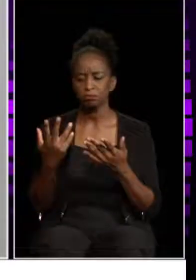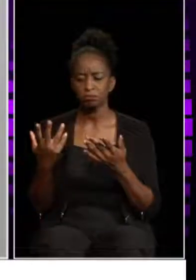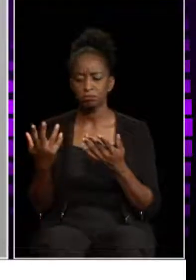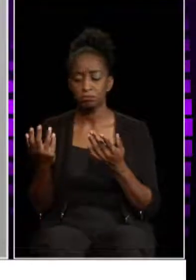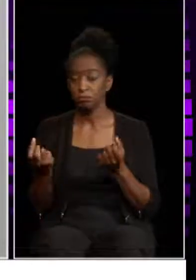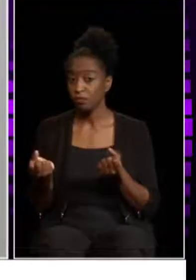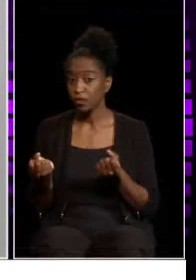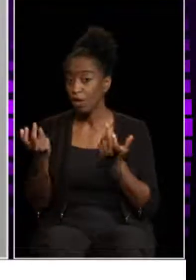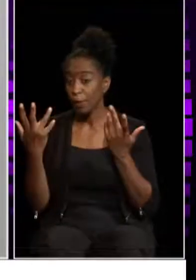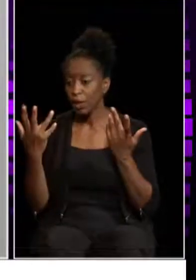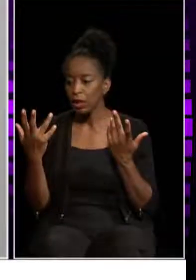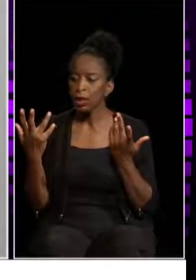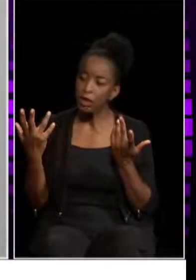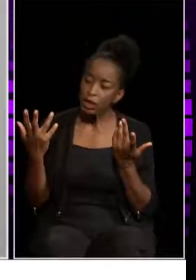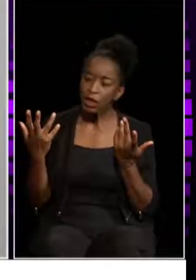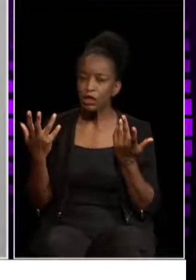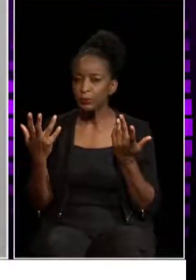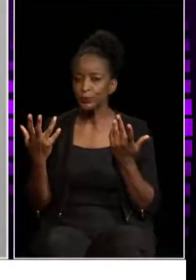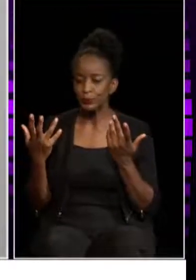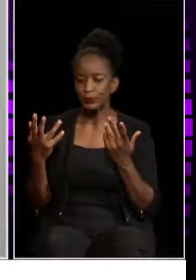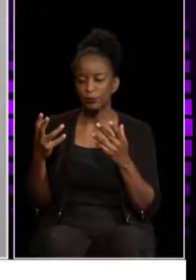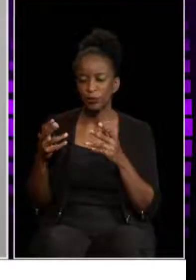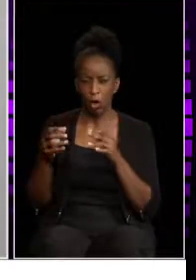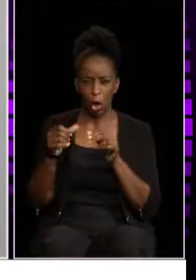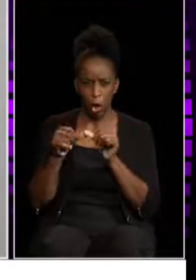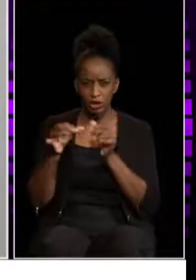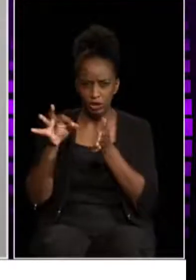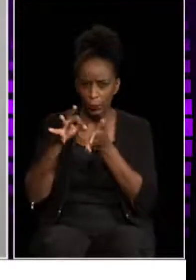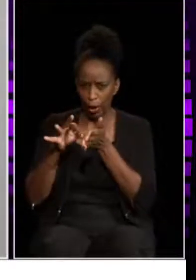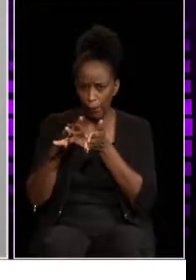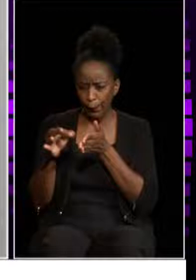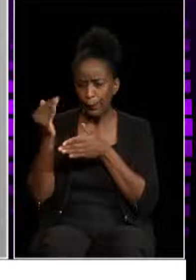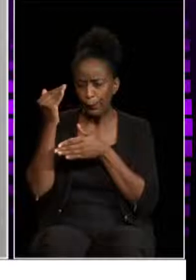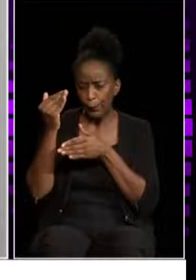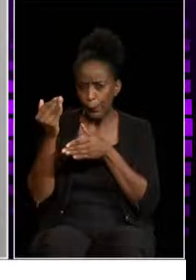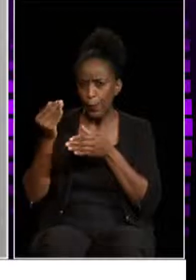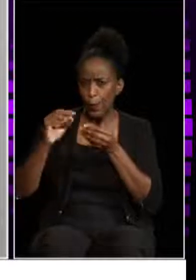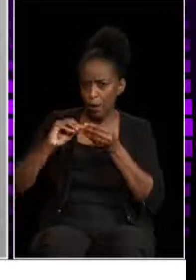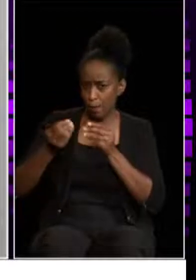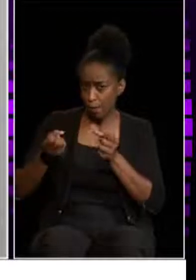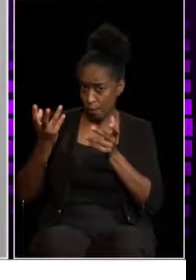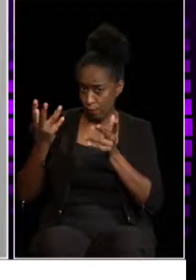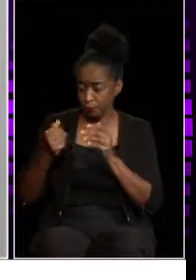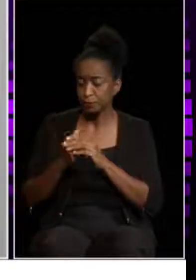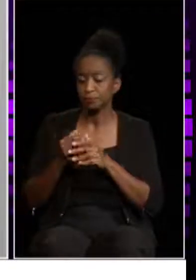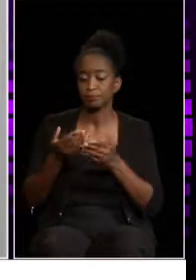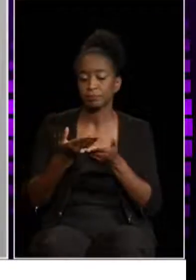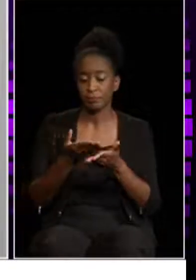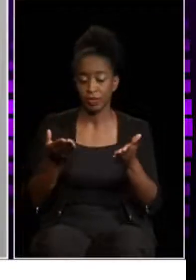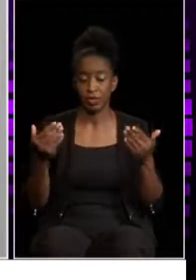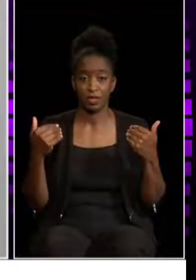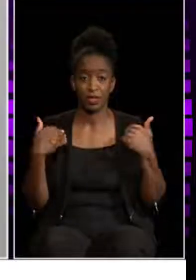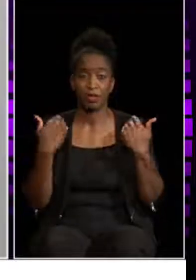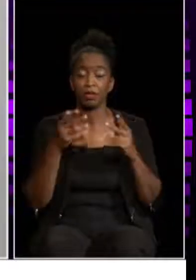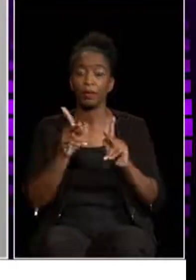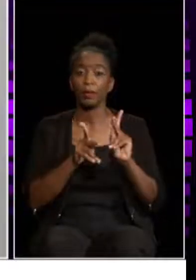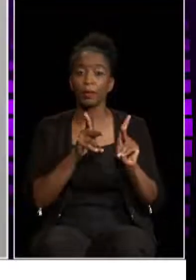that what we have noticed, particularly in the youth, so in between the ages of 12 and